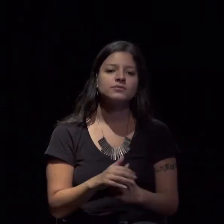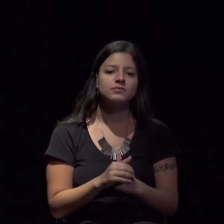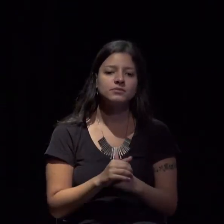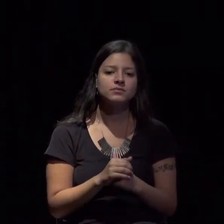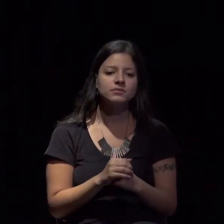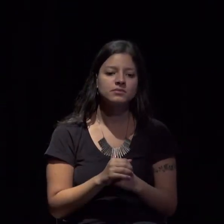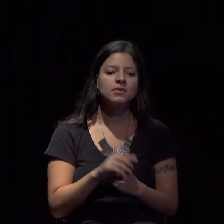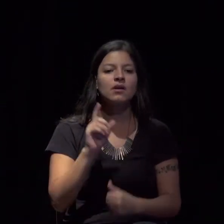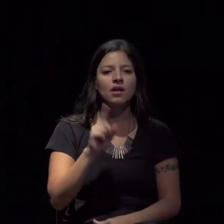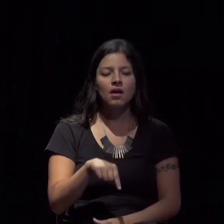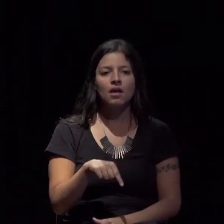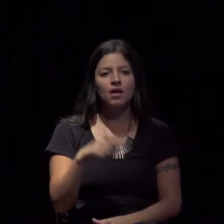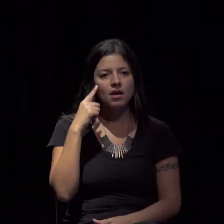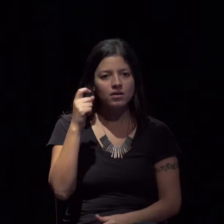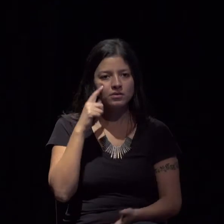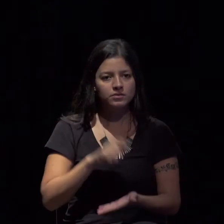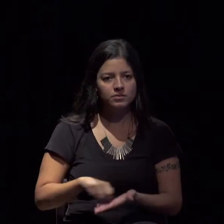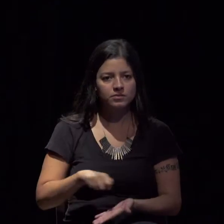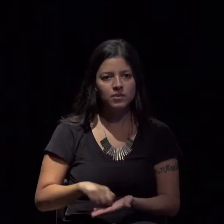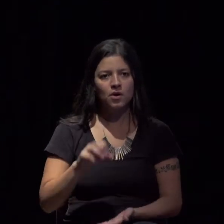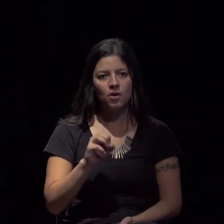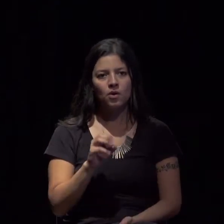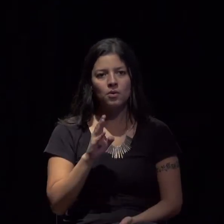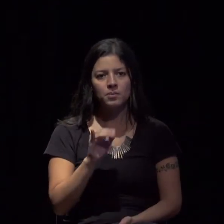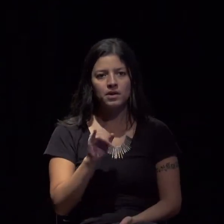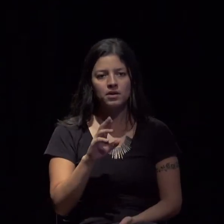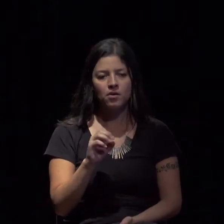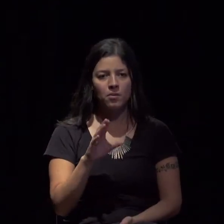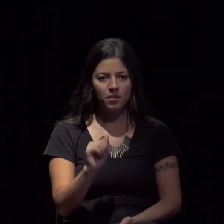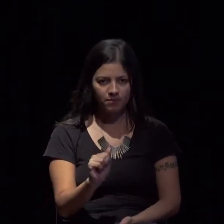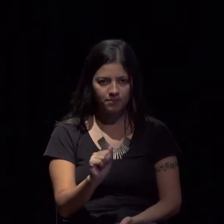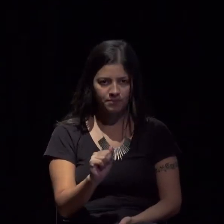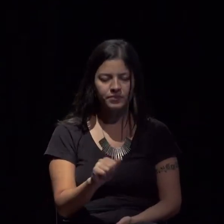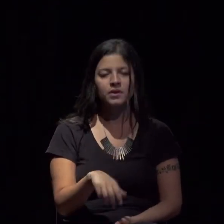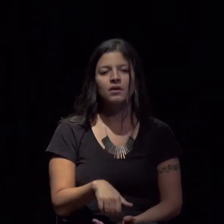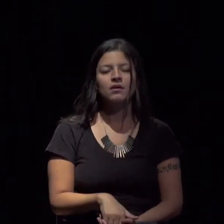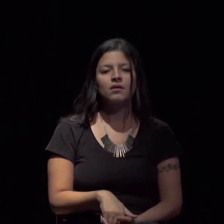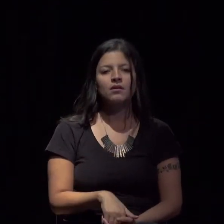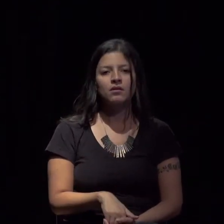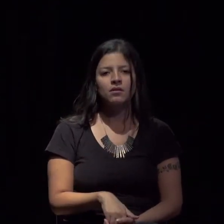de Obiroba Udechoku, Line, Image, Text,